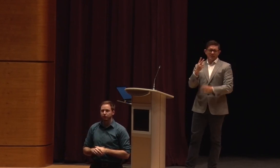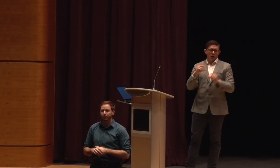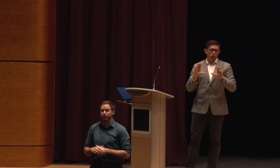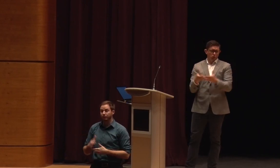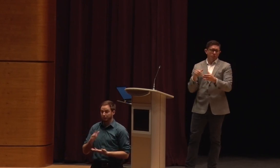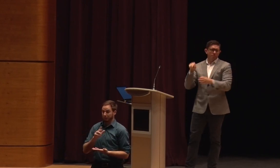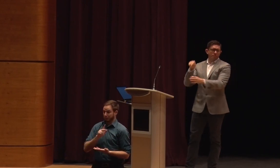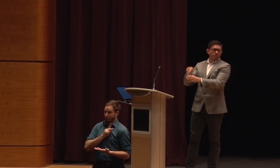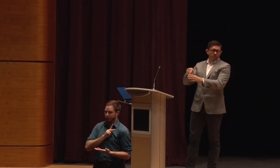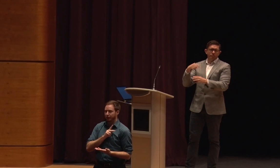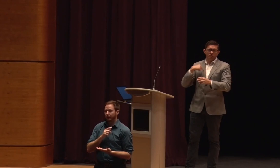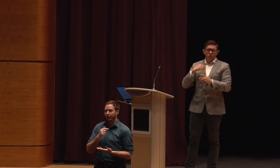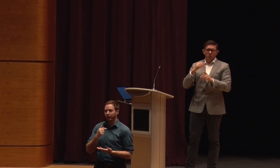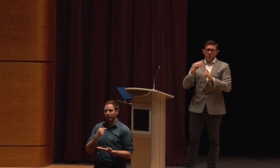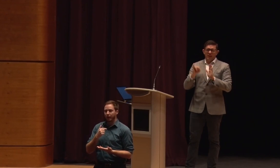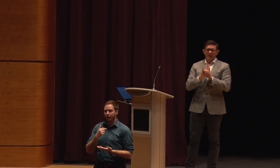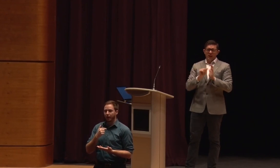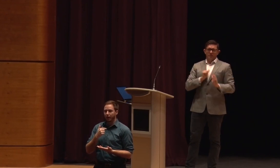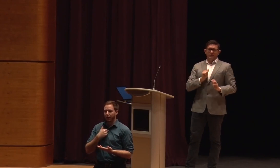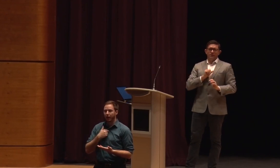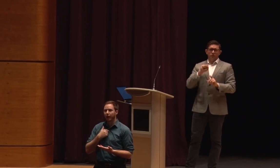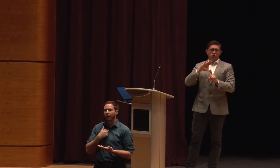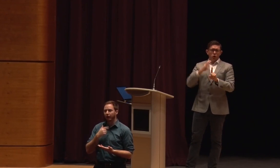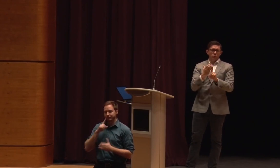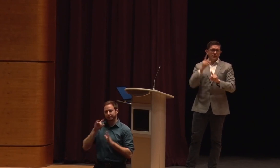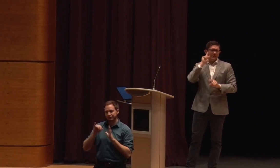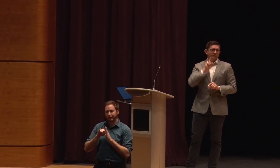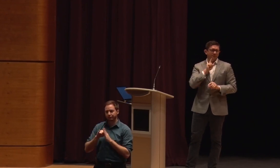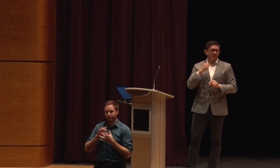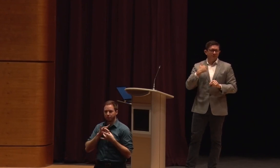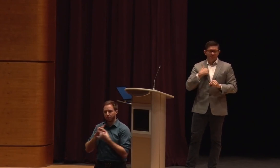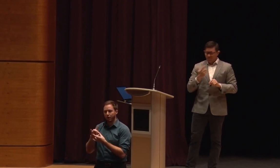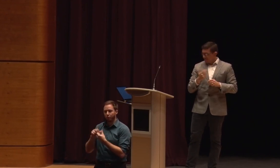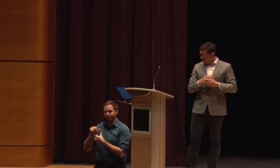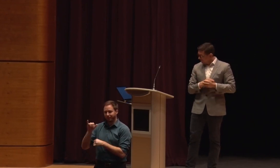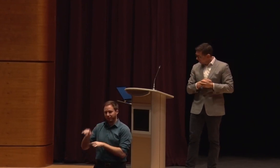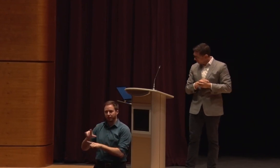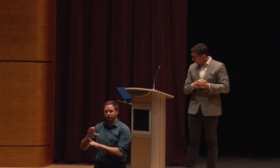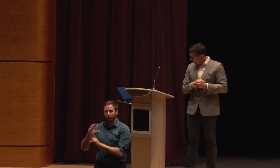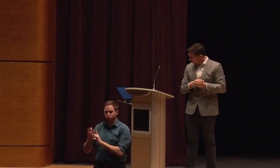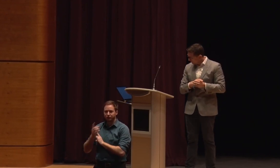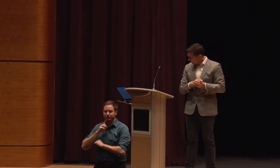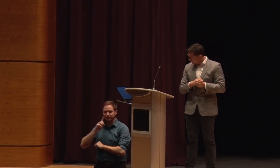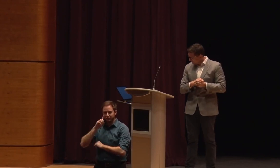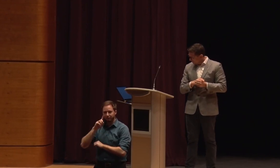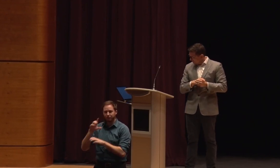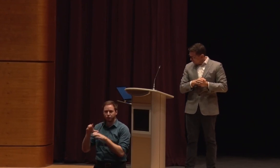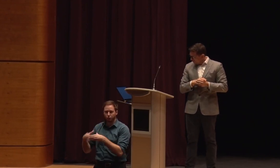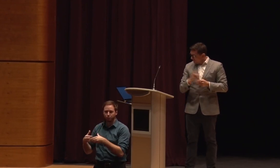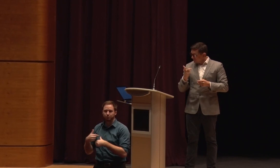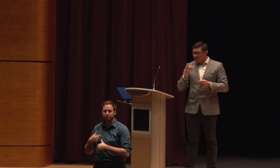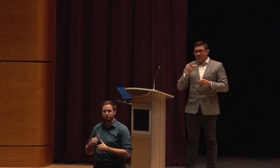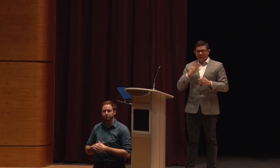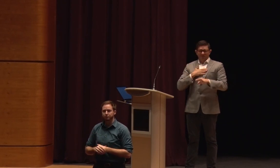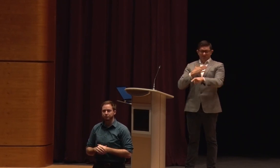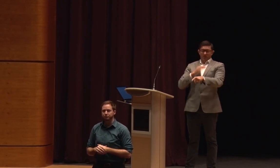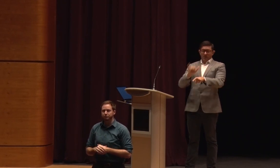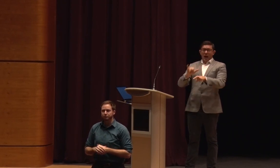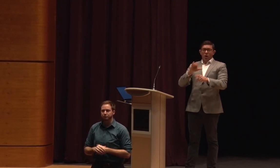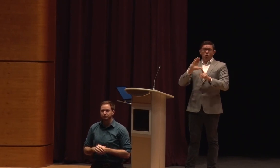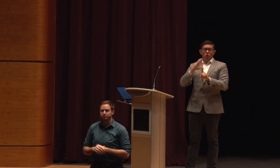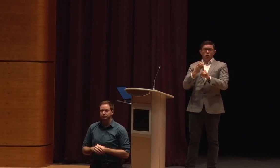Now, personally, I identify and belong with the culturally deaf group.